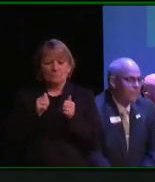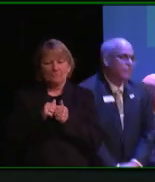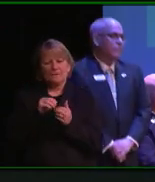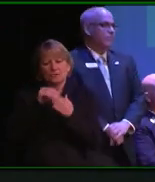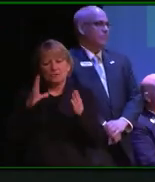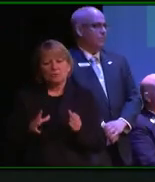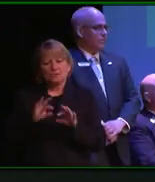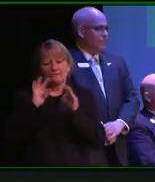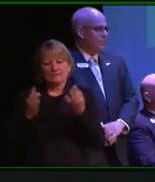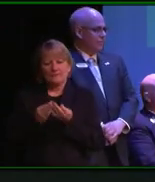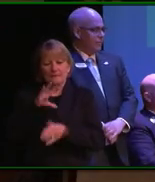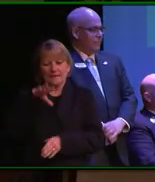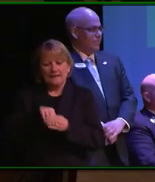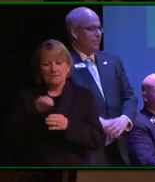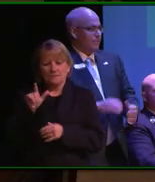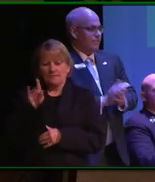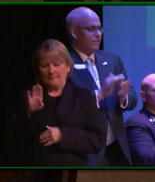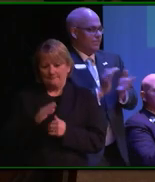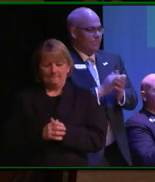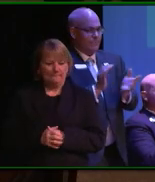family engagement student clubs.